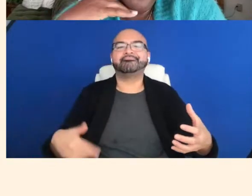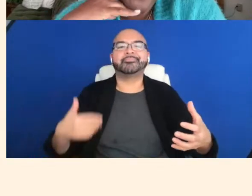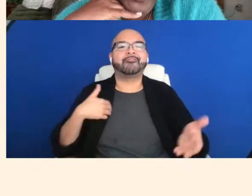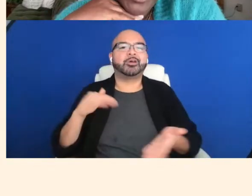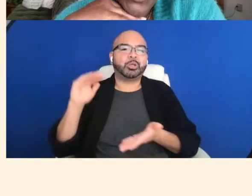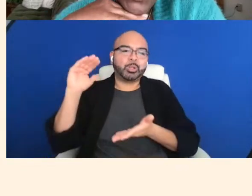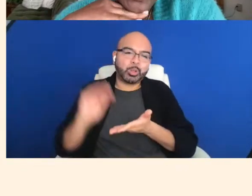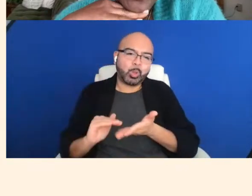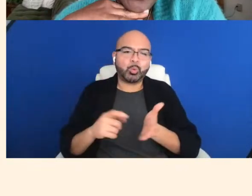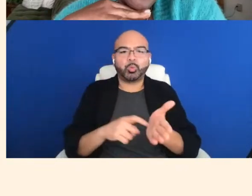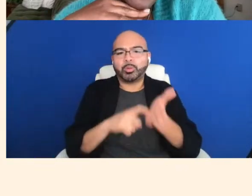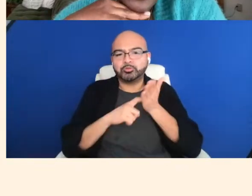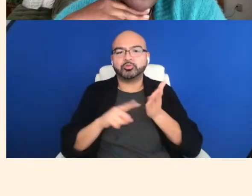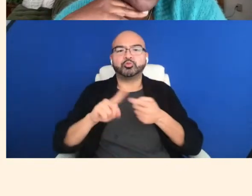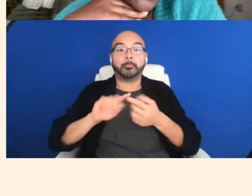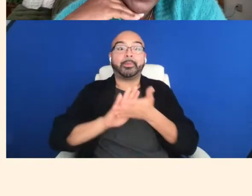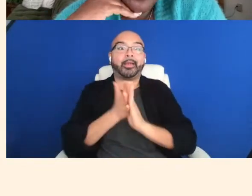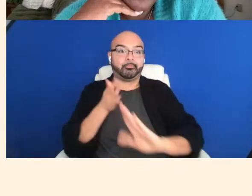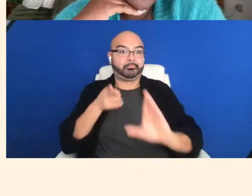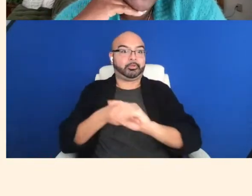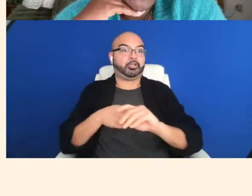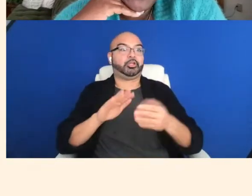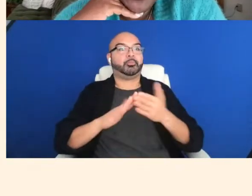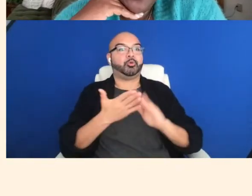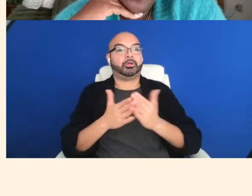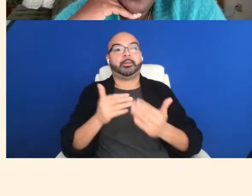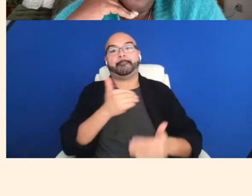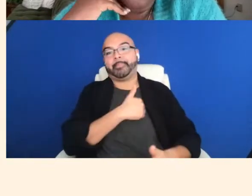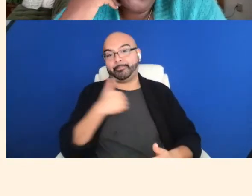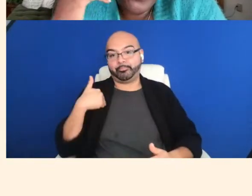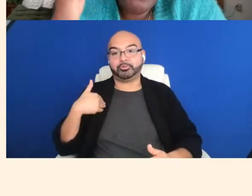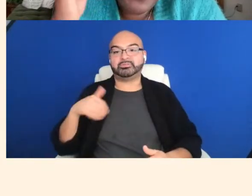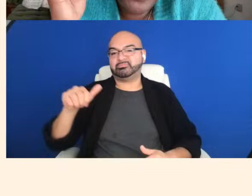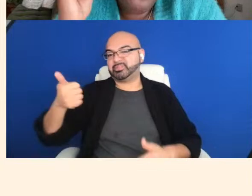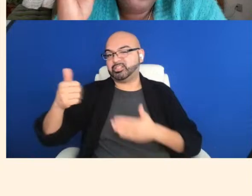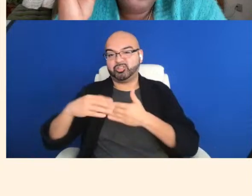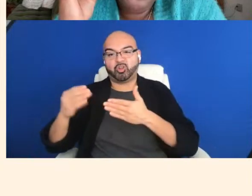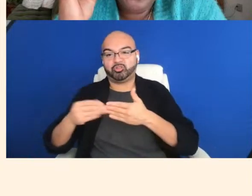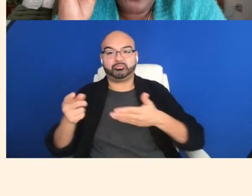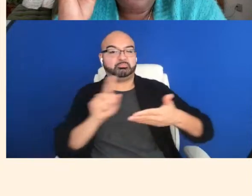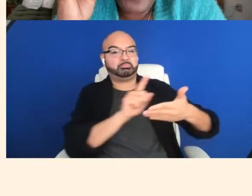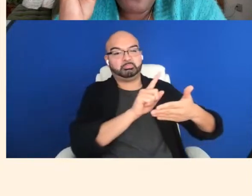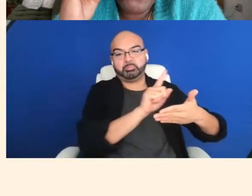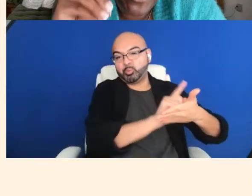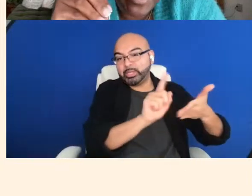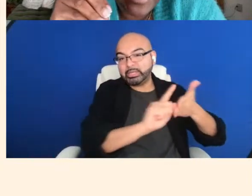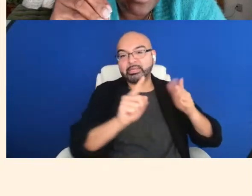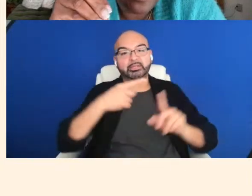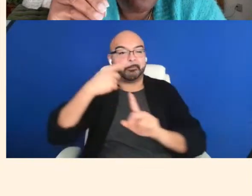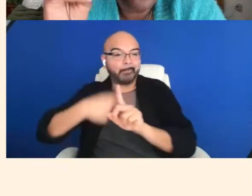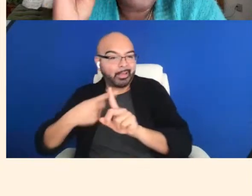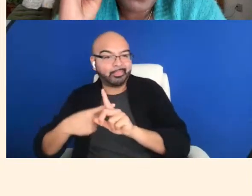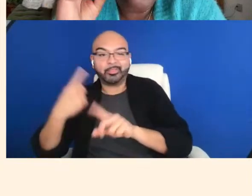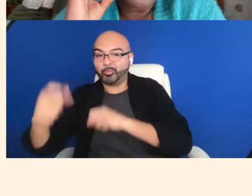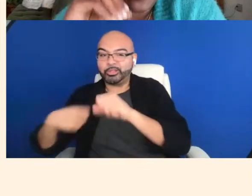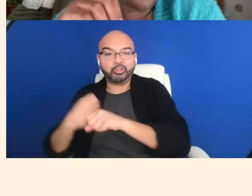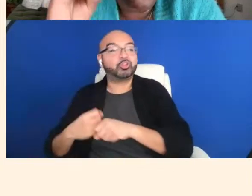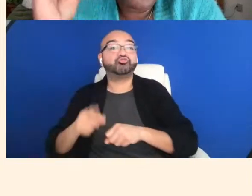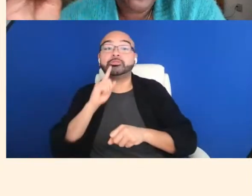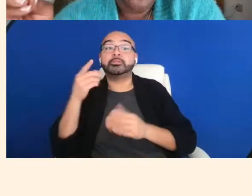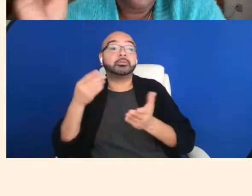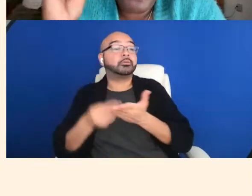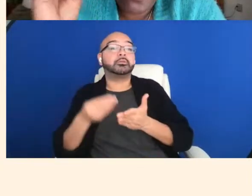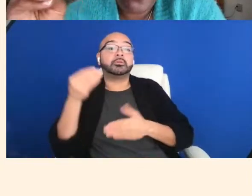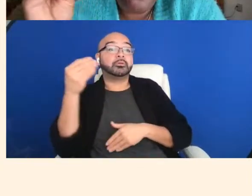become a community owner, $10 a week, a month, or a year. It's really meant to have a skin in the game, but not let